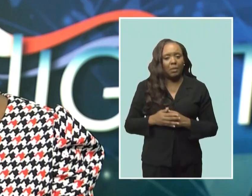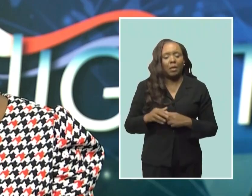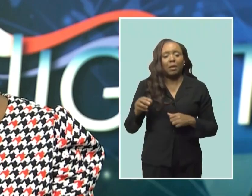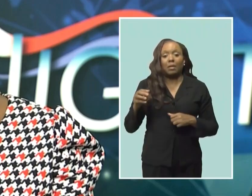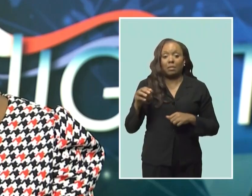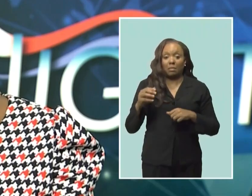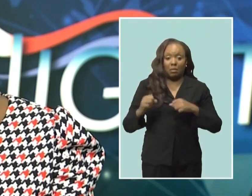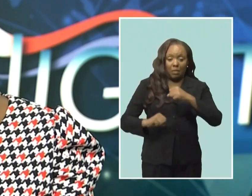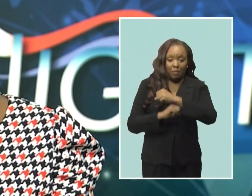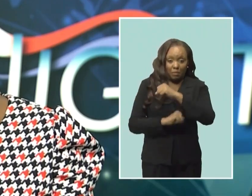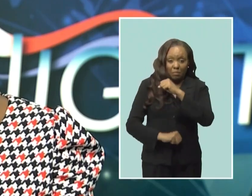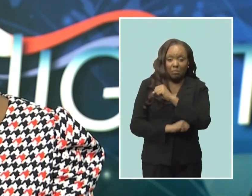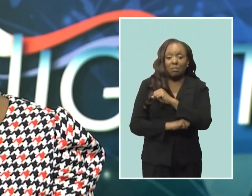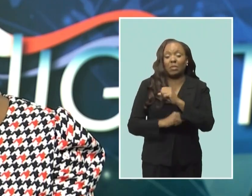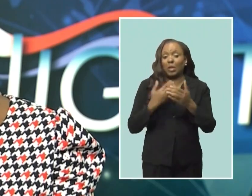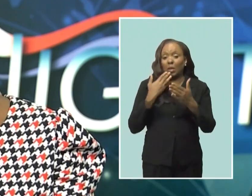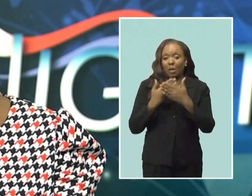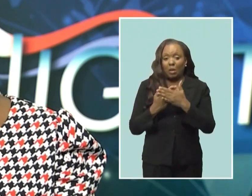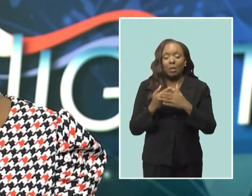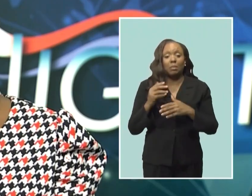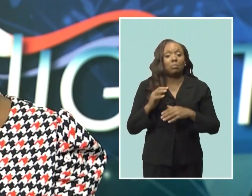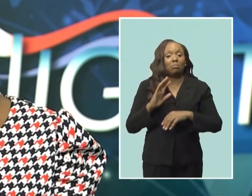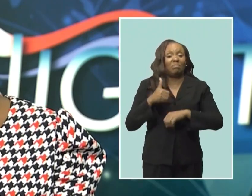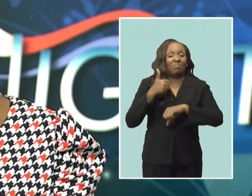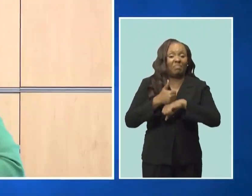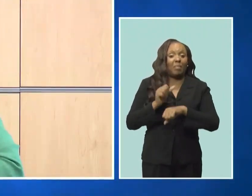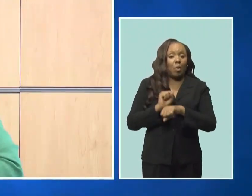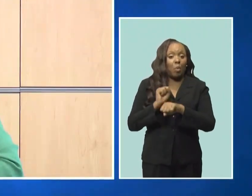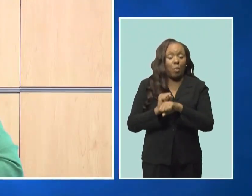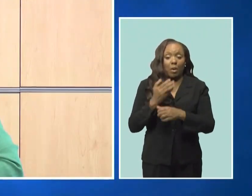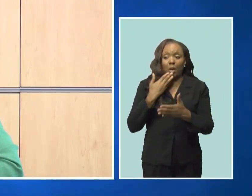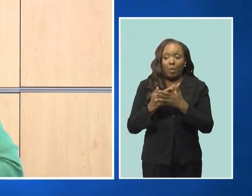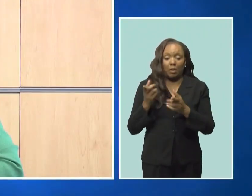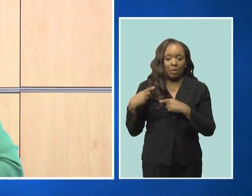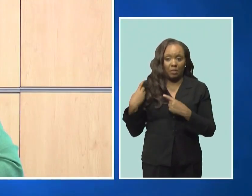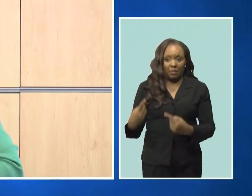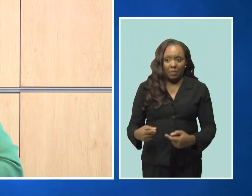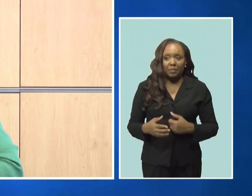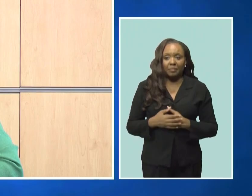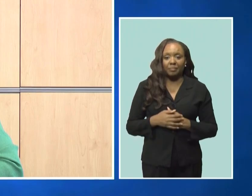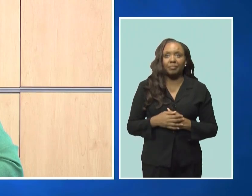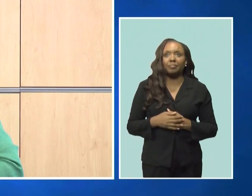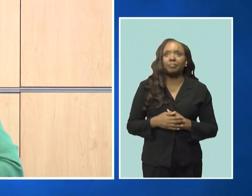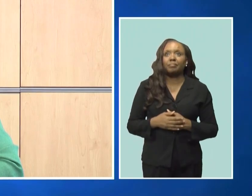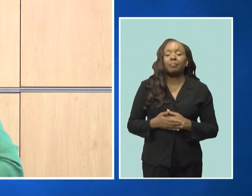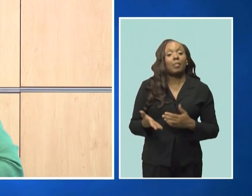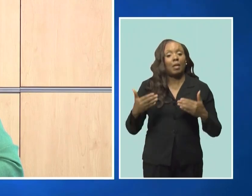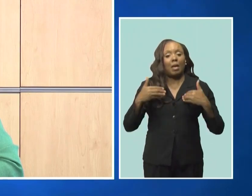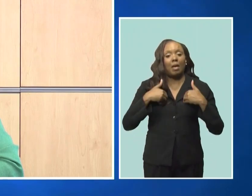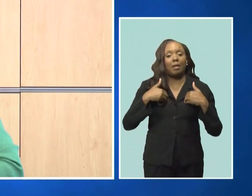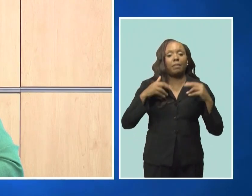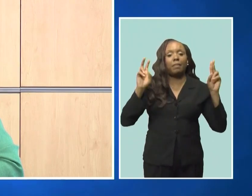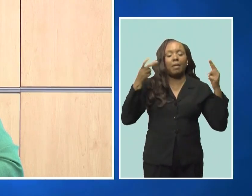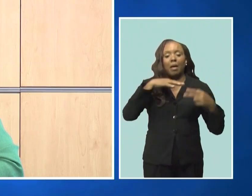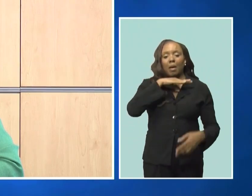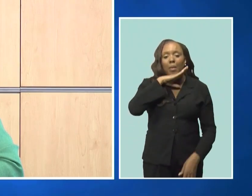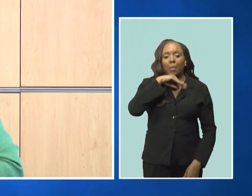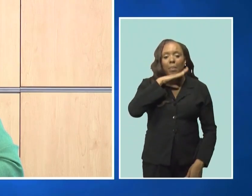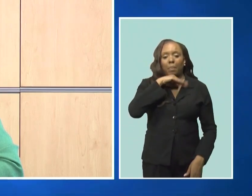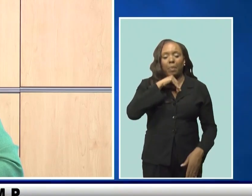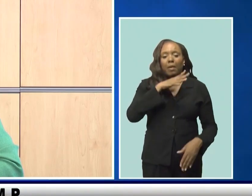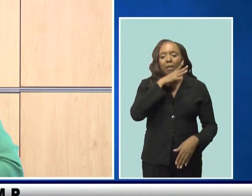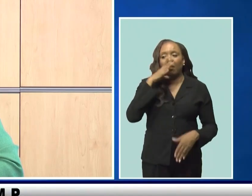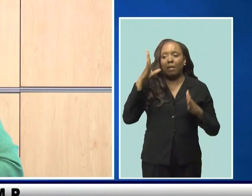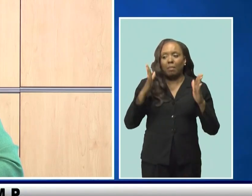the foundation work is progressing well. You have, for example, the Pig Farmers Co-op, and they've been able